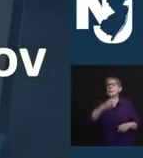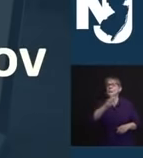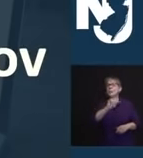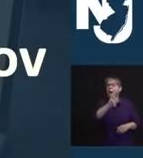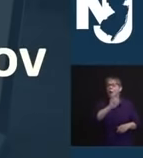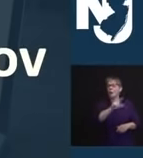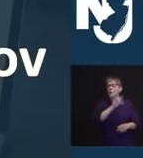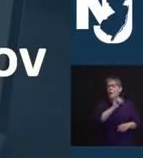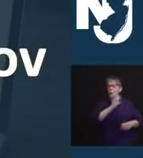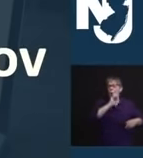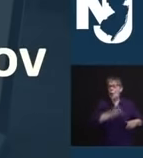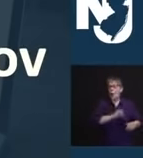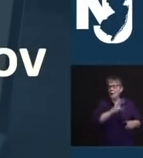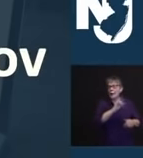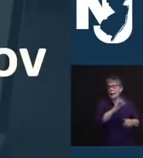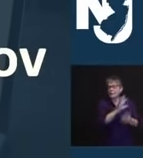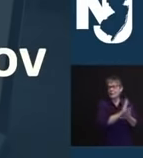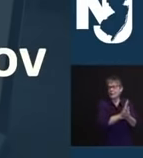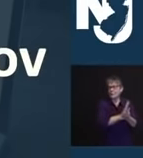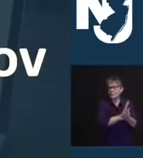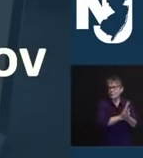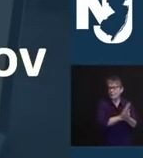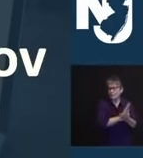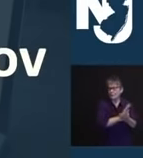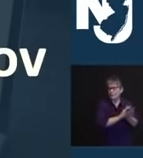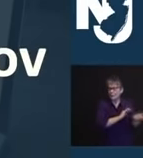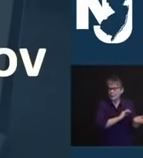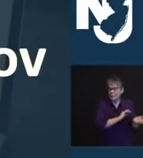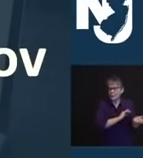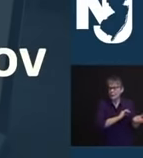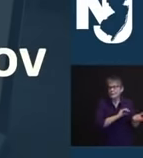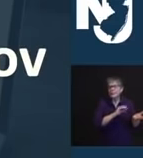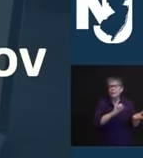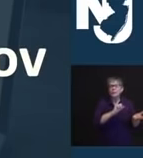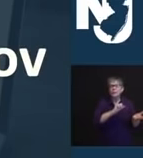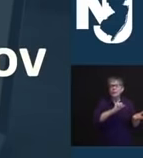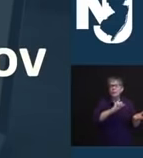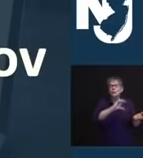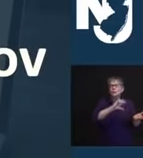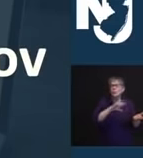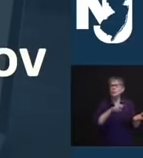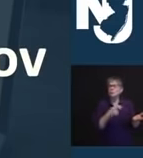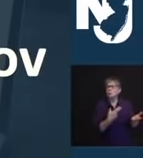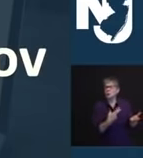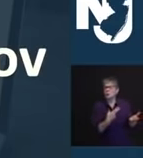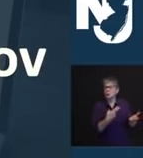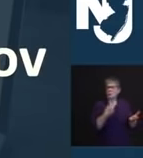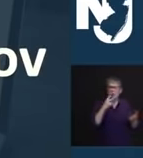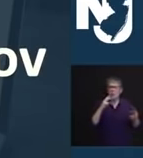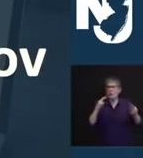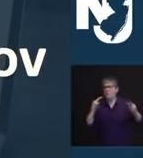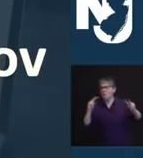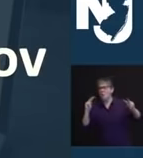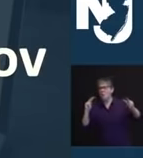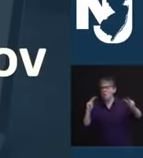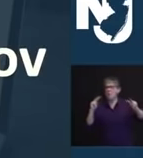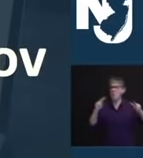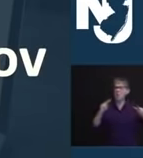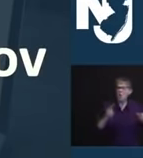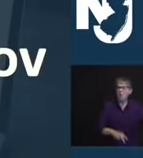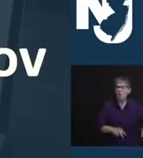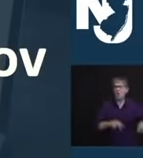images of what will be, but rather of what may be, should we not take any direct action or should we give in